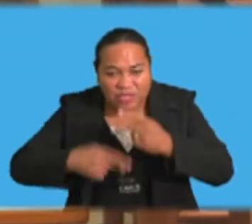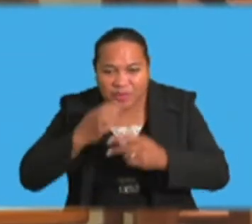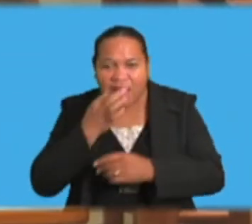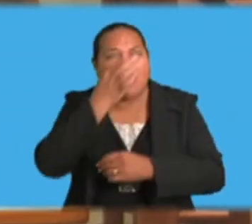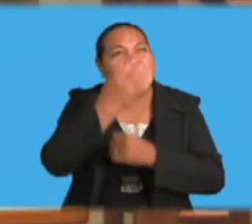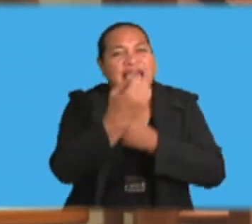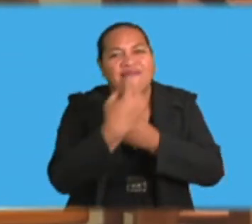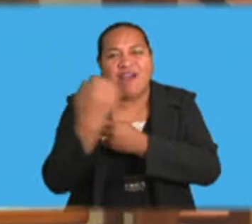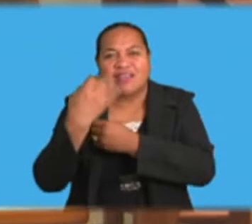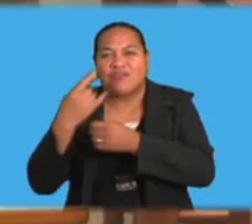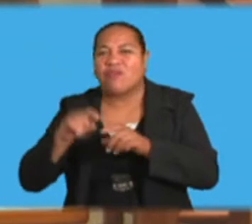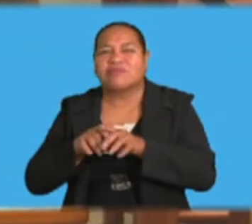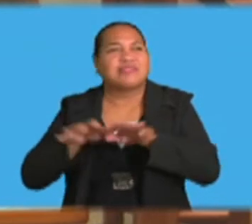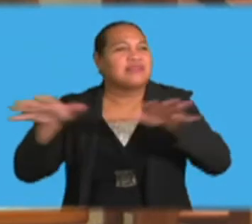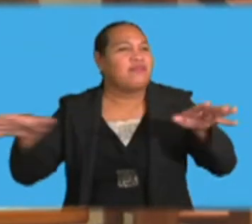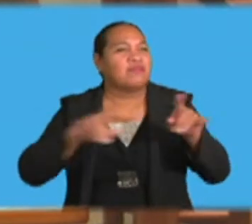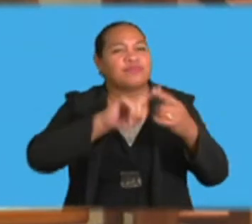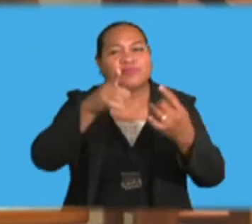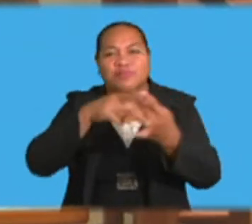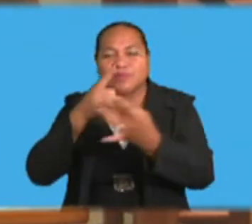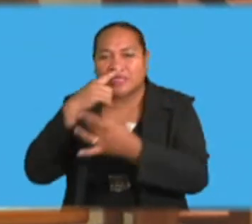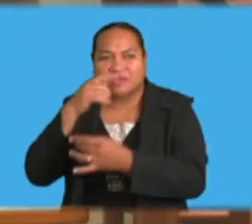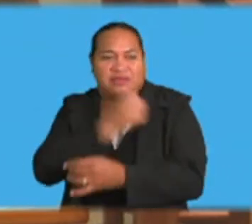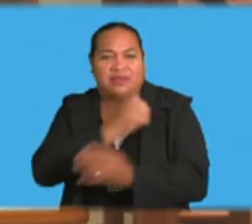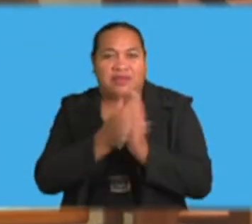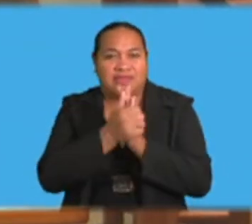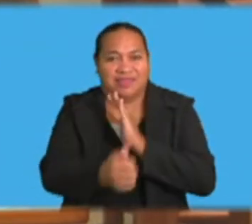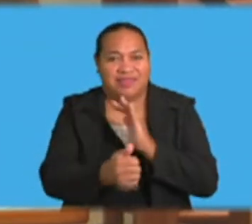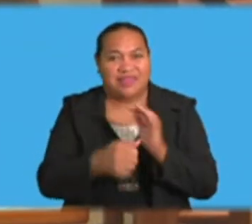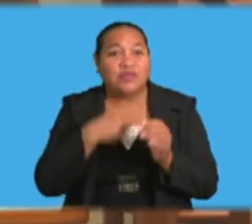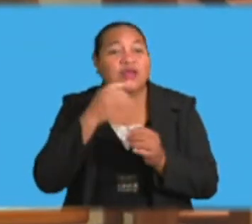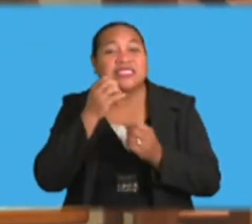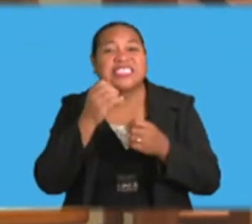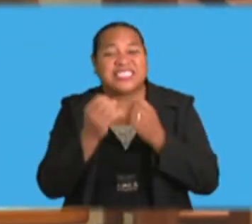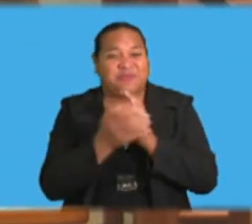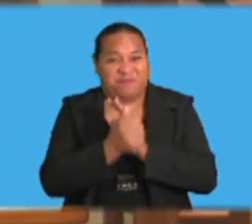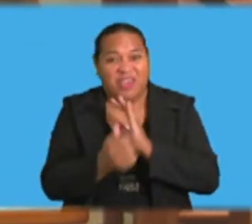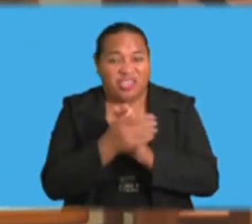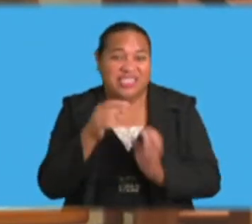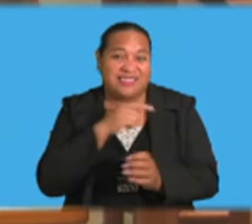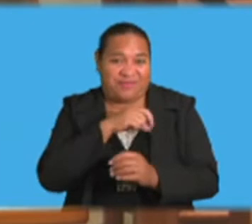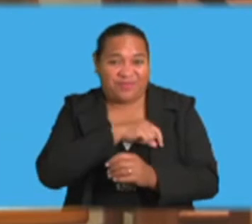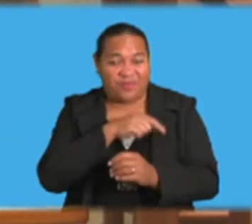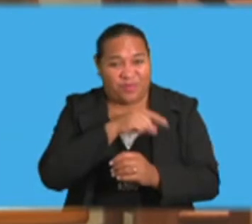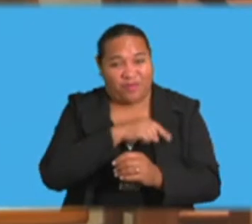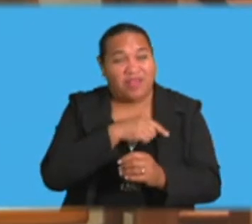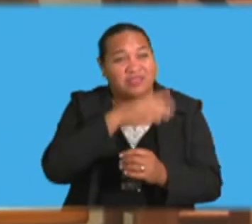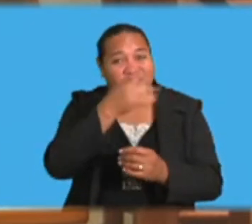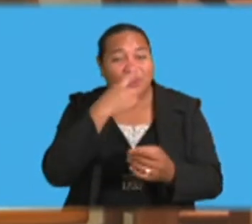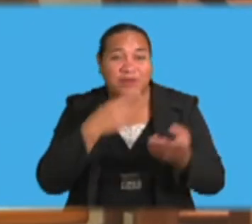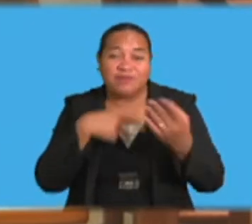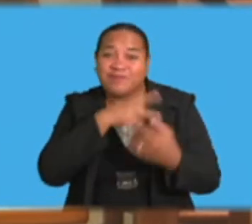and submissions from a wide spread of relevant specialists, stakeholders in the rights area, and